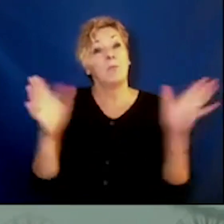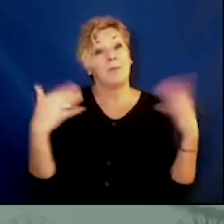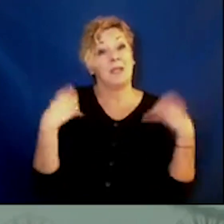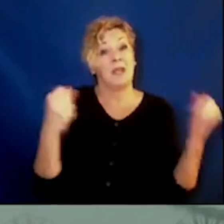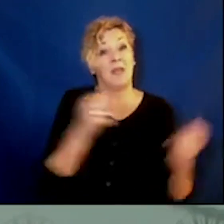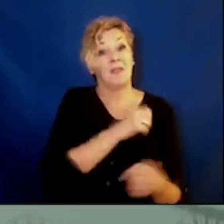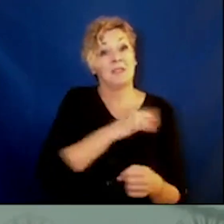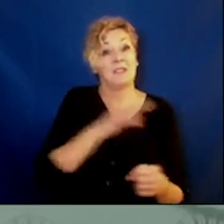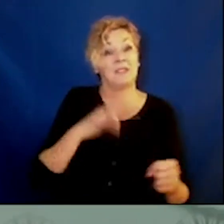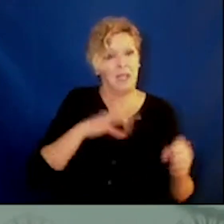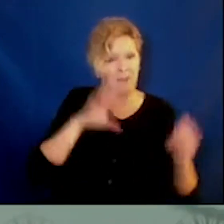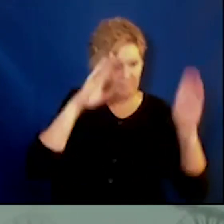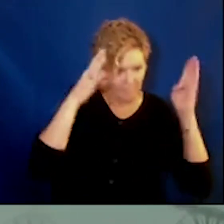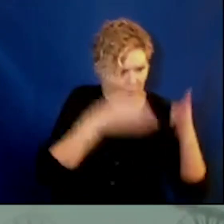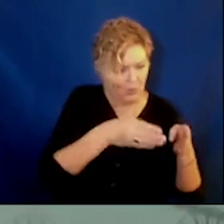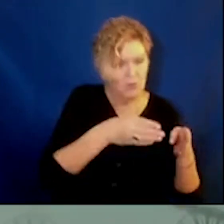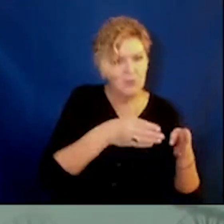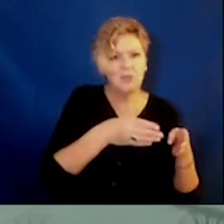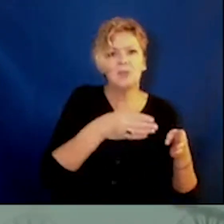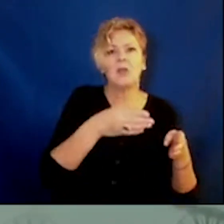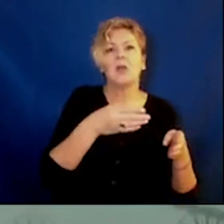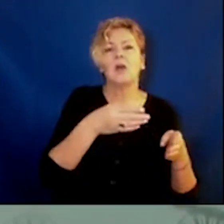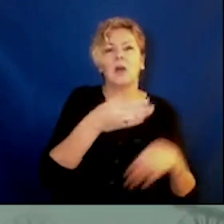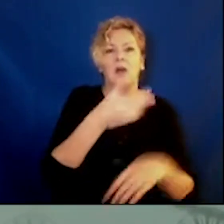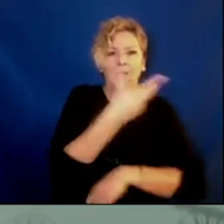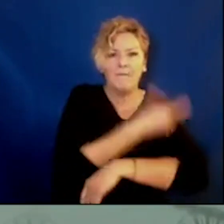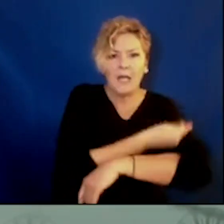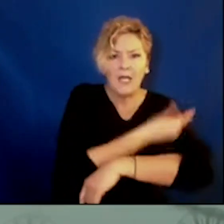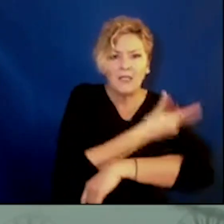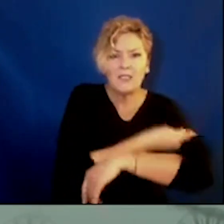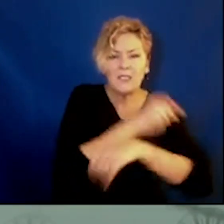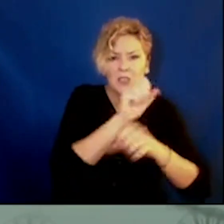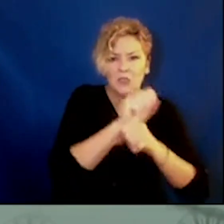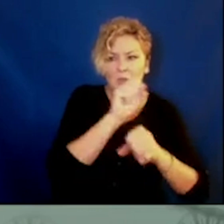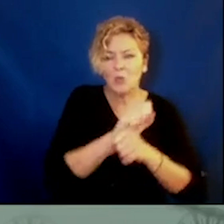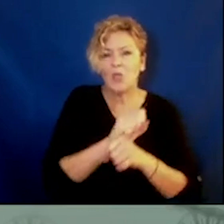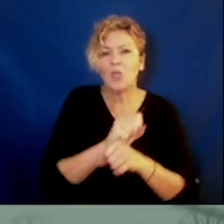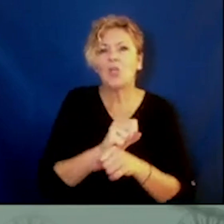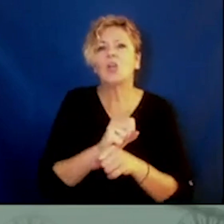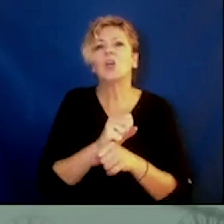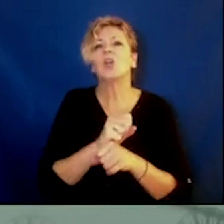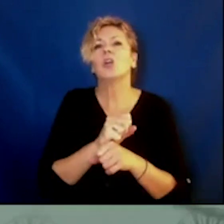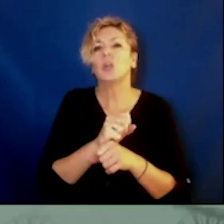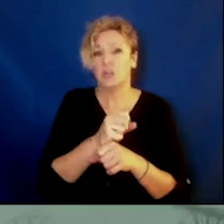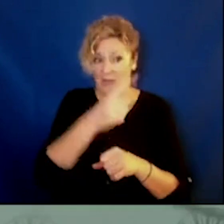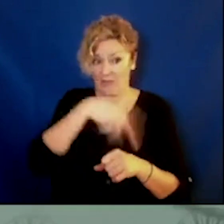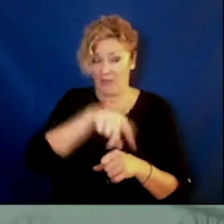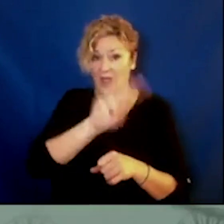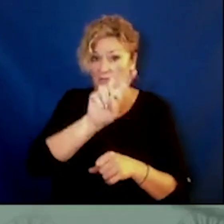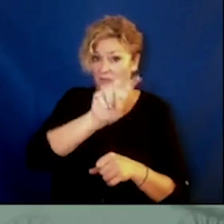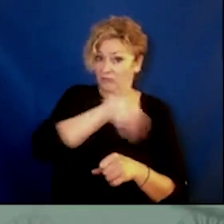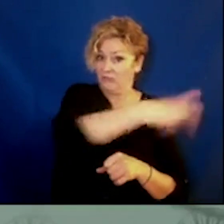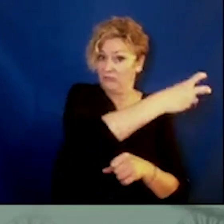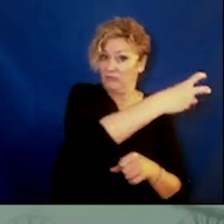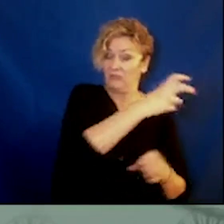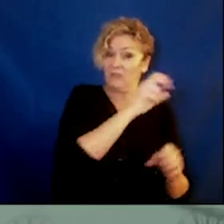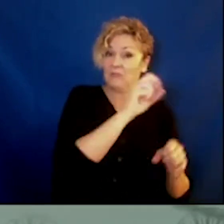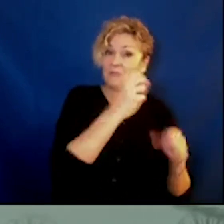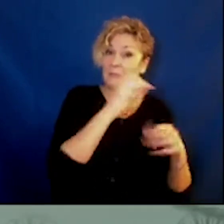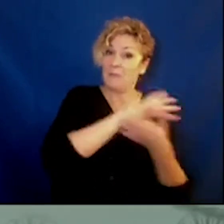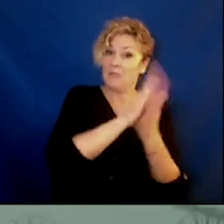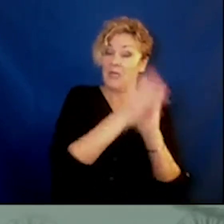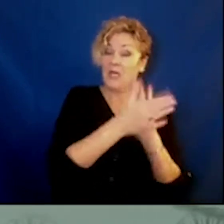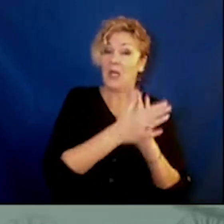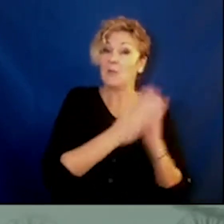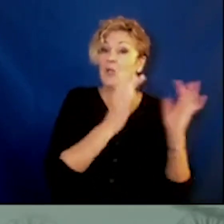why are there still concerns around this as an additional tool, the federal app, and are contact tracers,